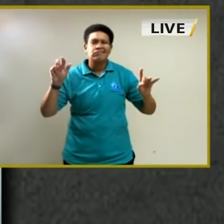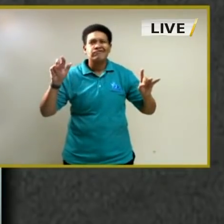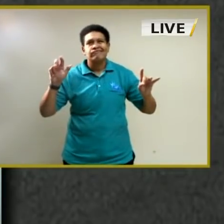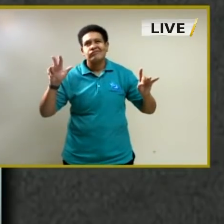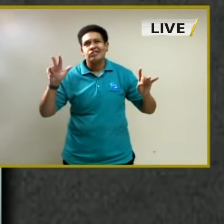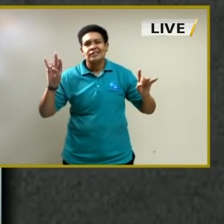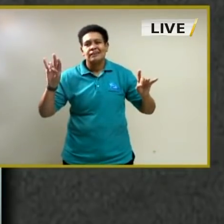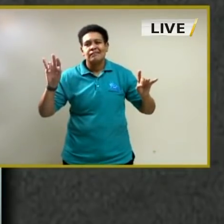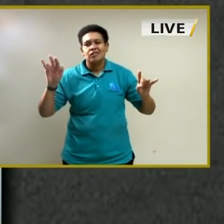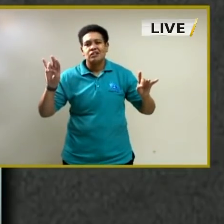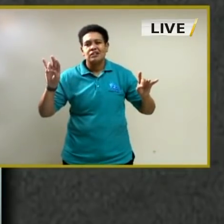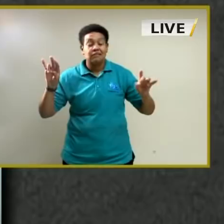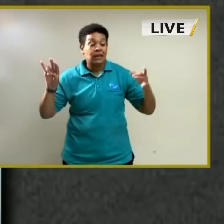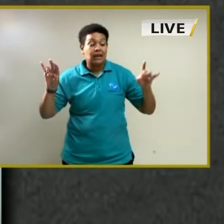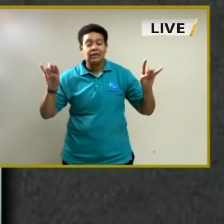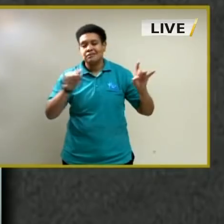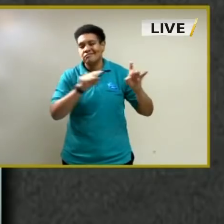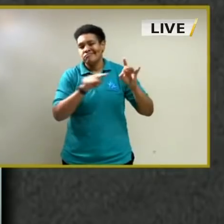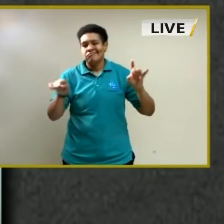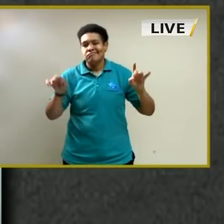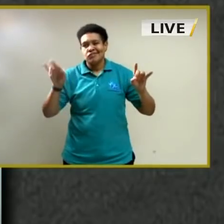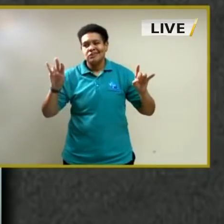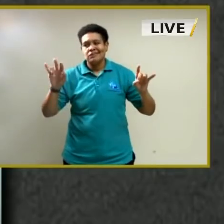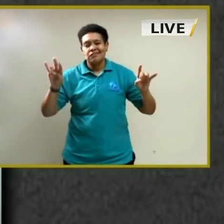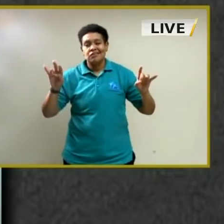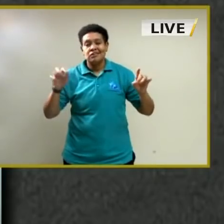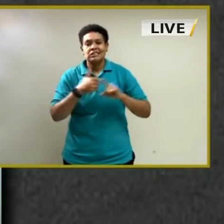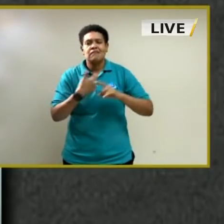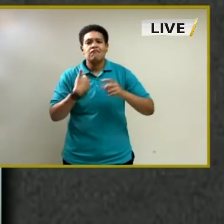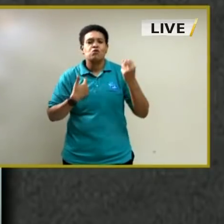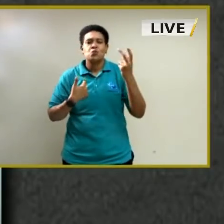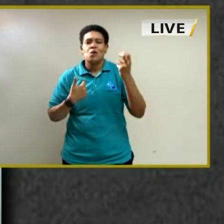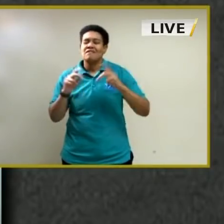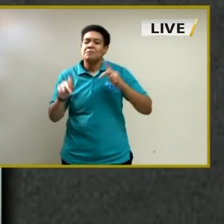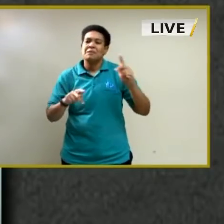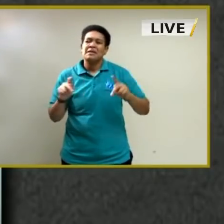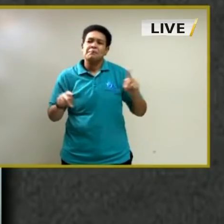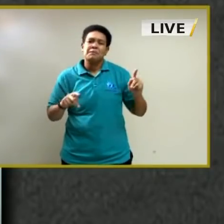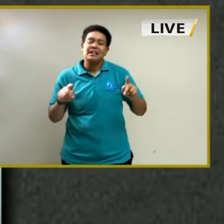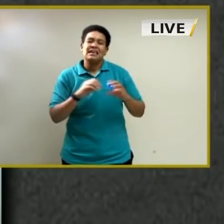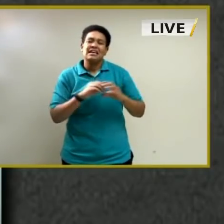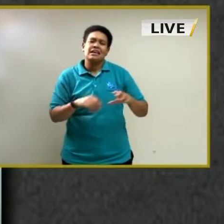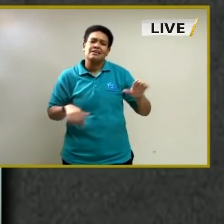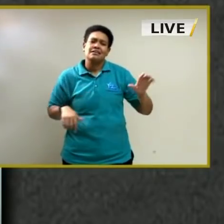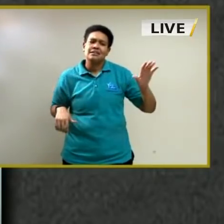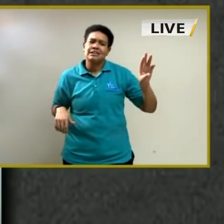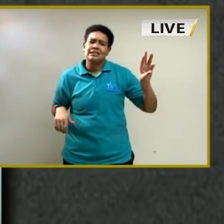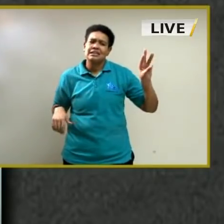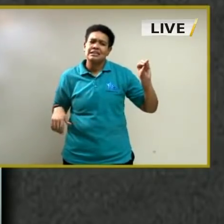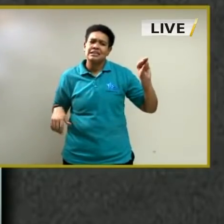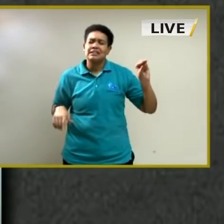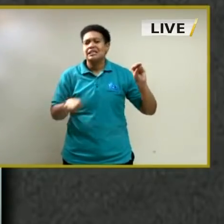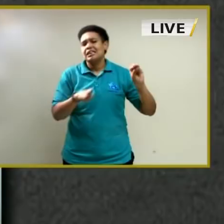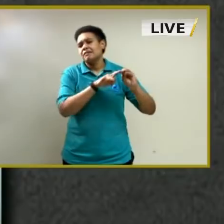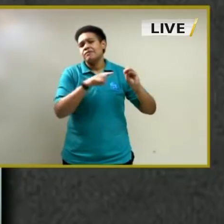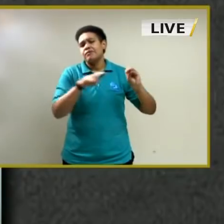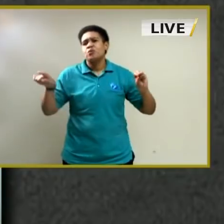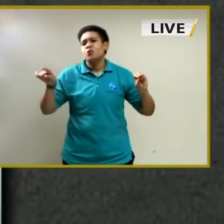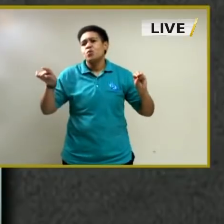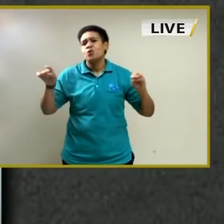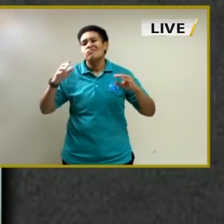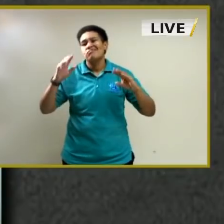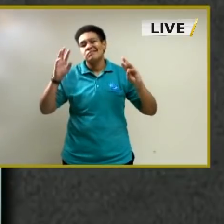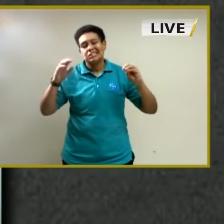37 age group, and we had 12 persons in the 60 and